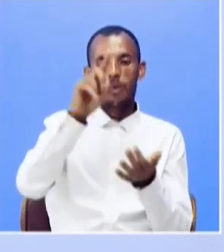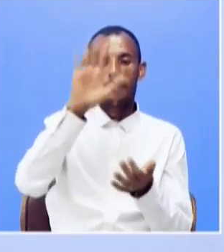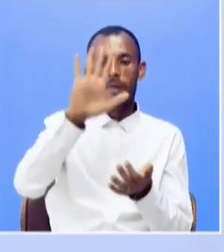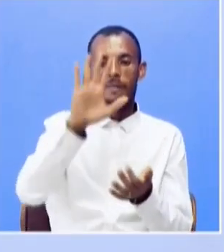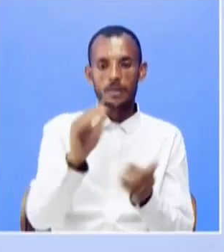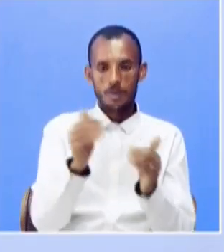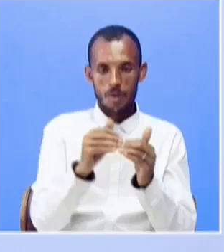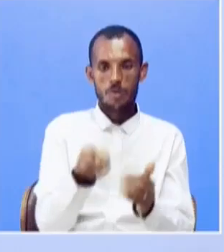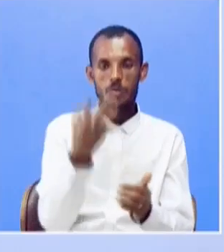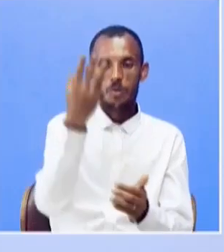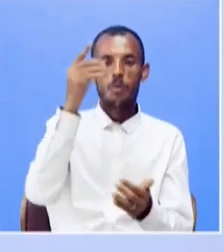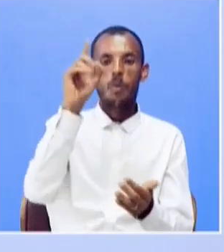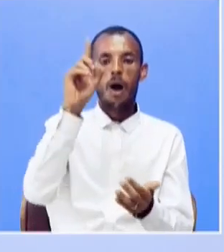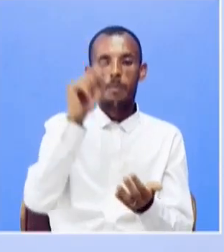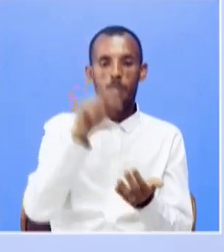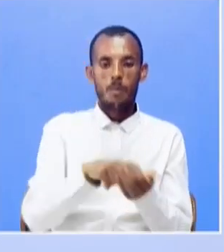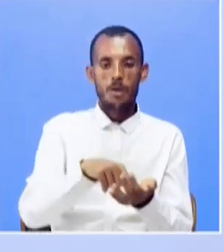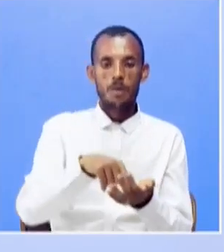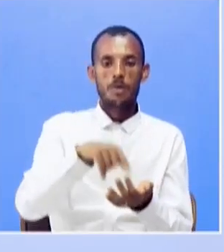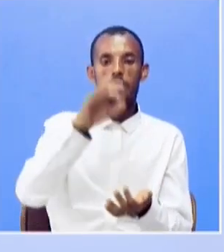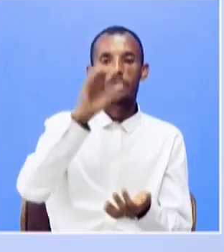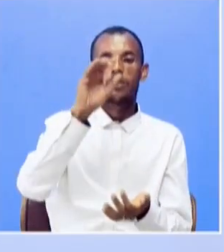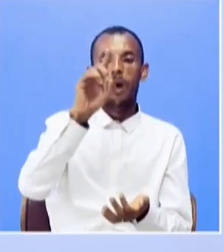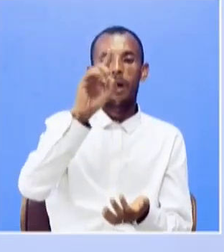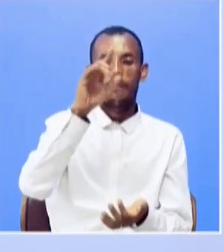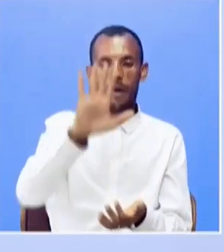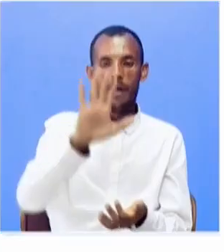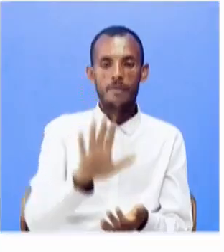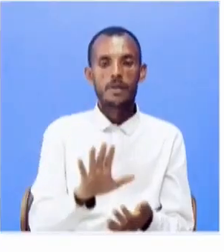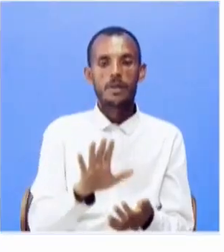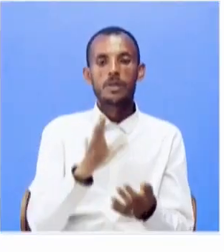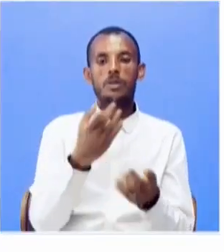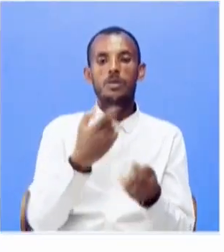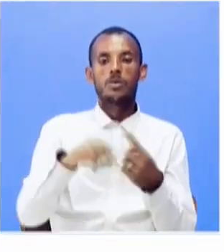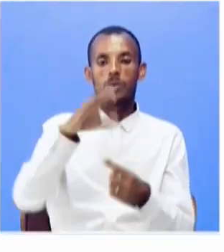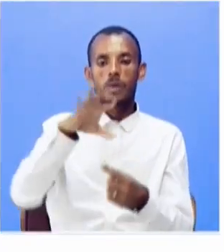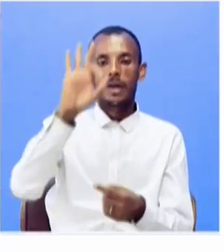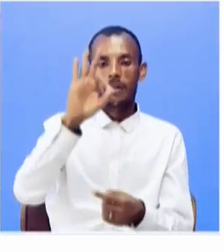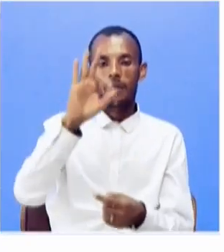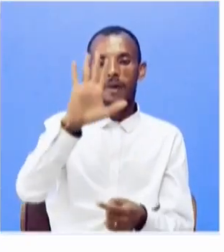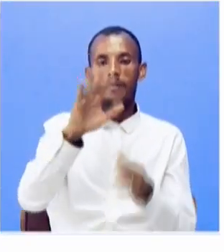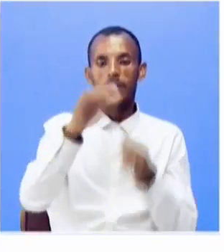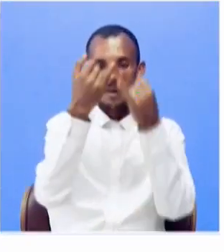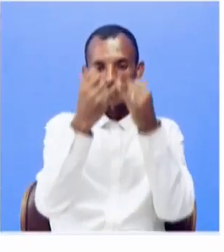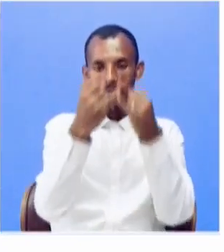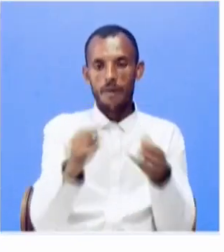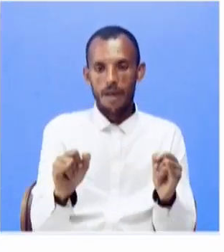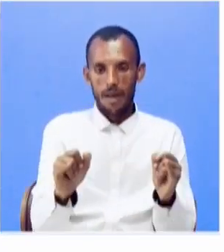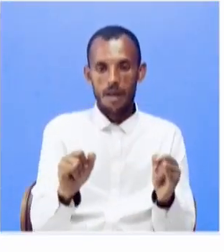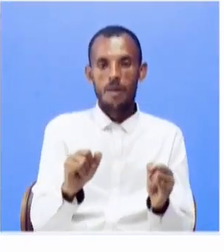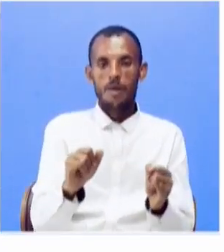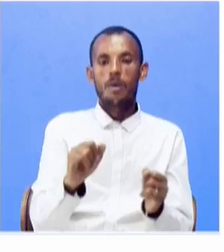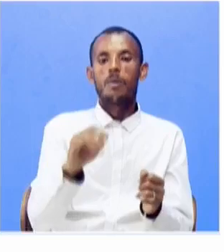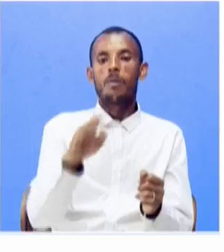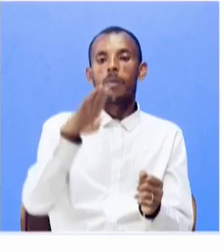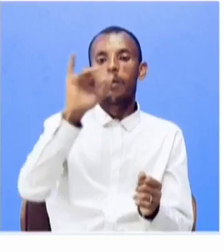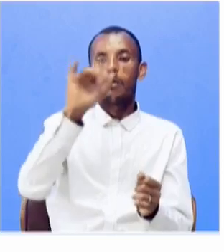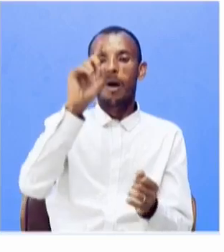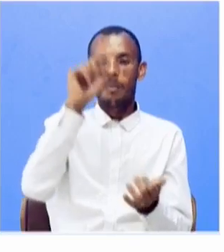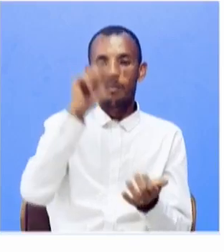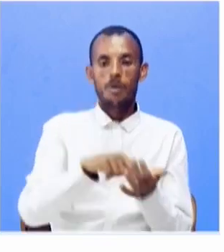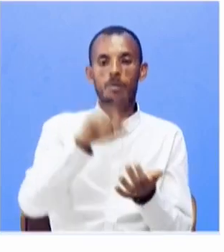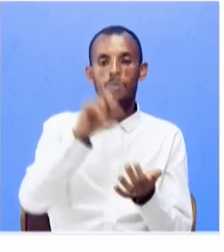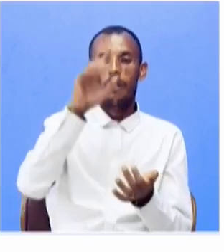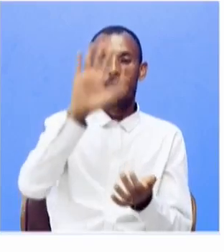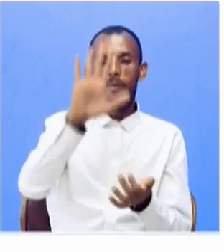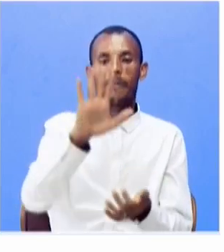this 1.15. So to find x, you divide both sides by